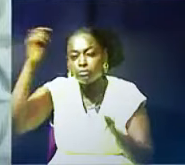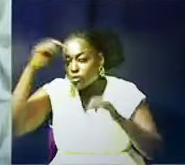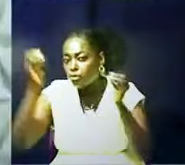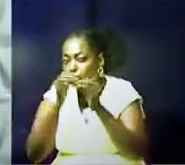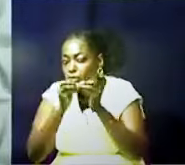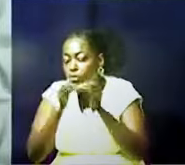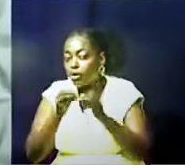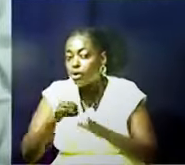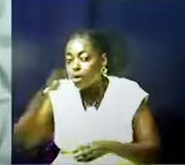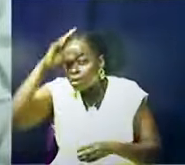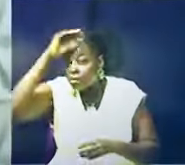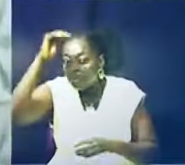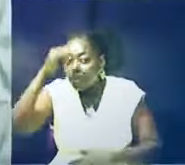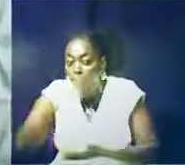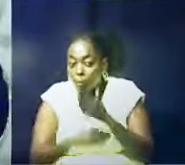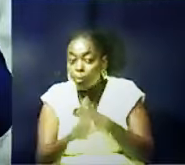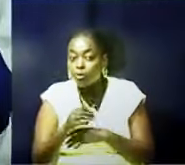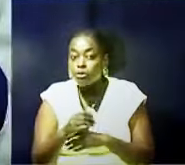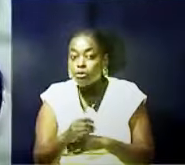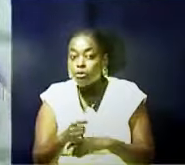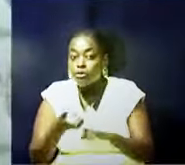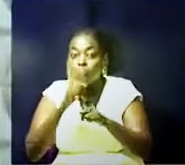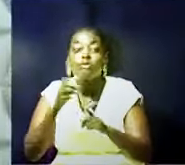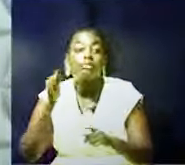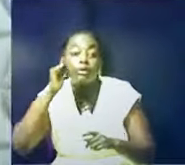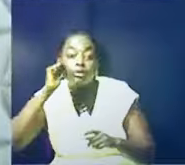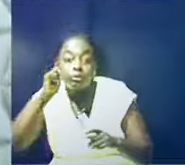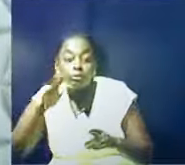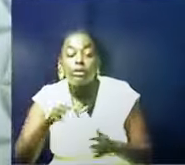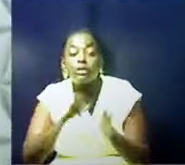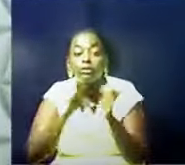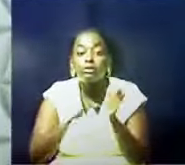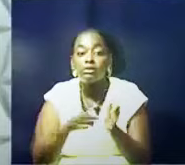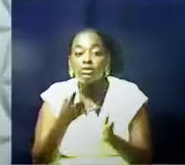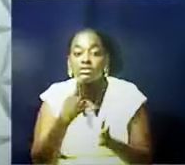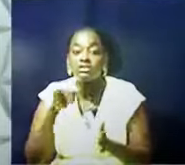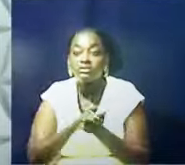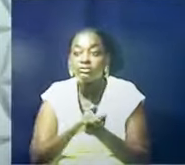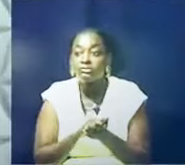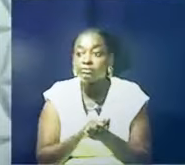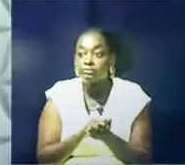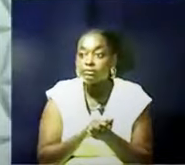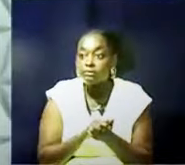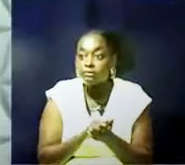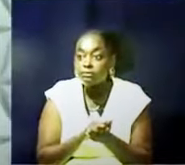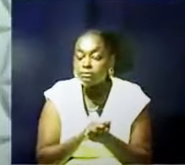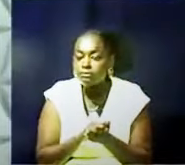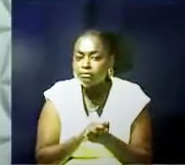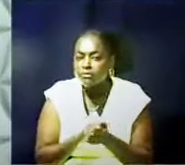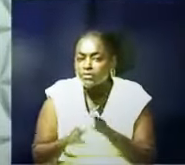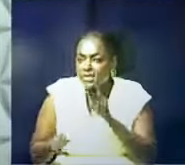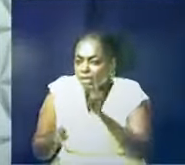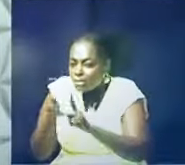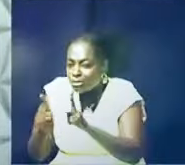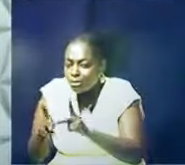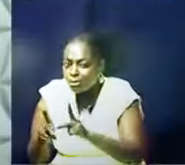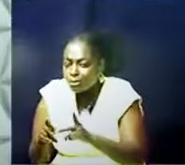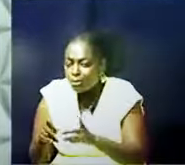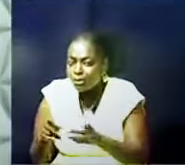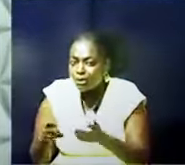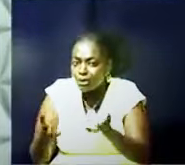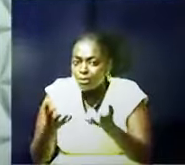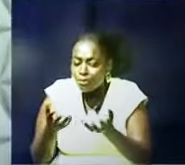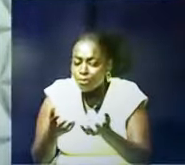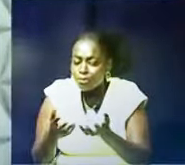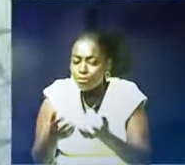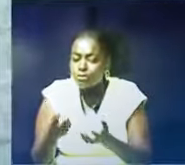of a woman, the Bible says that they sought an occasion to find fault with him, but they could not.